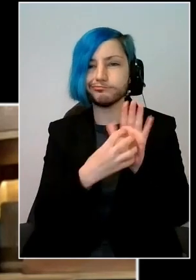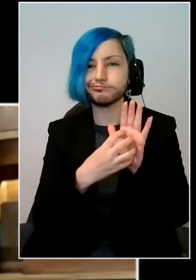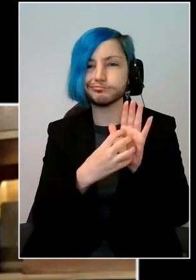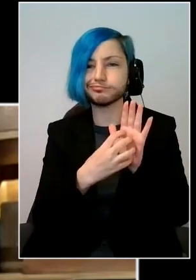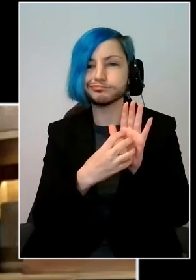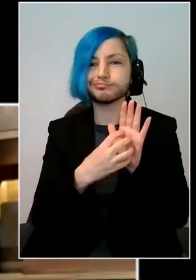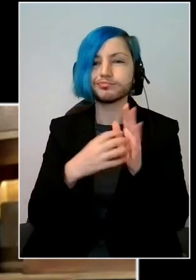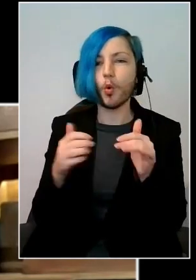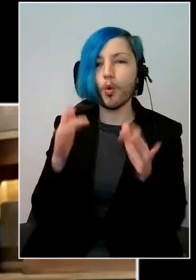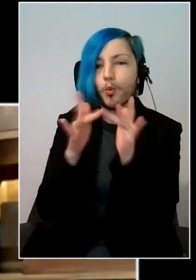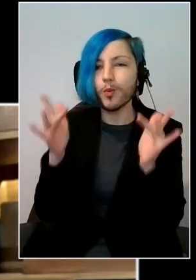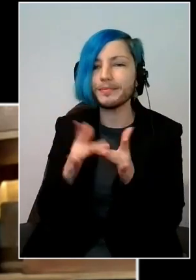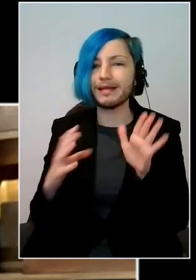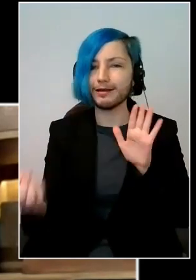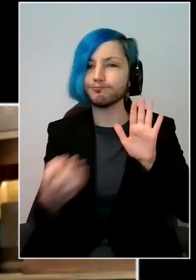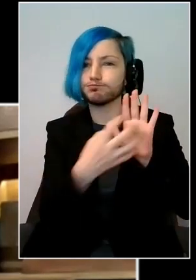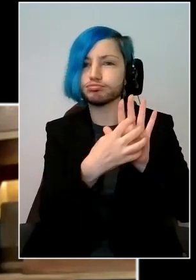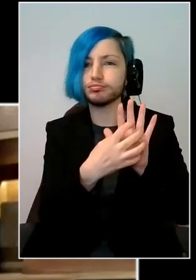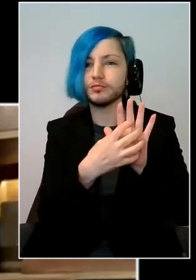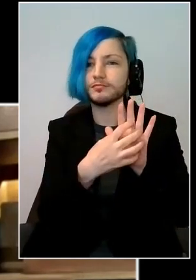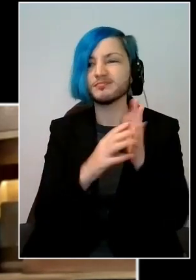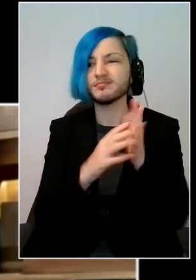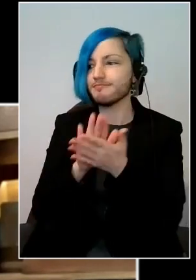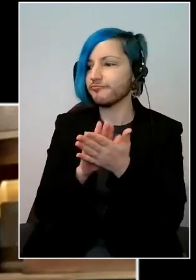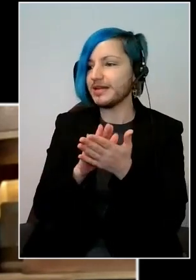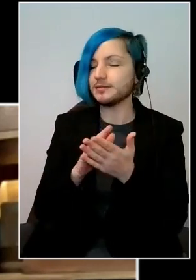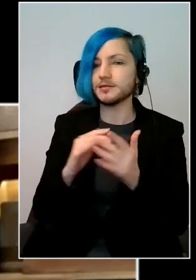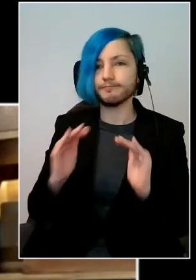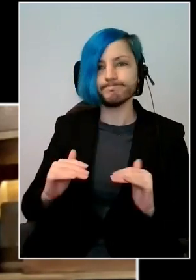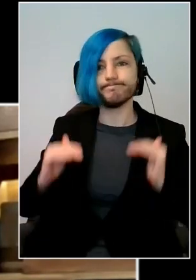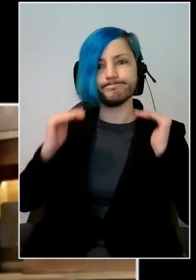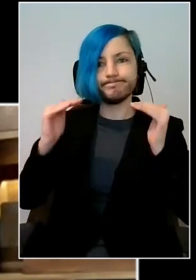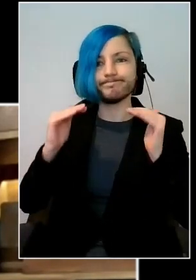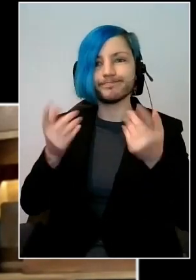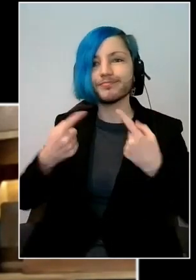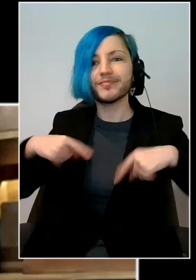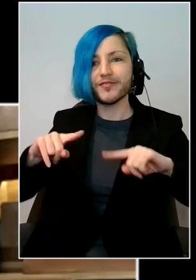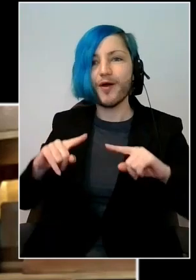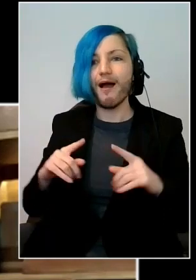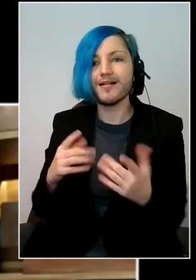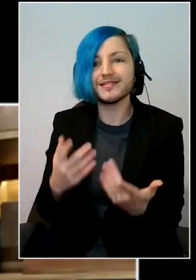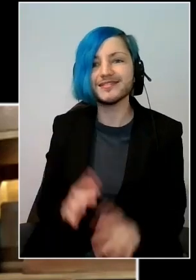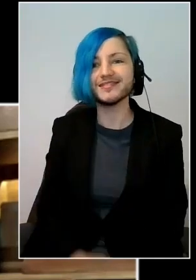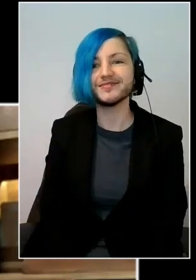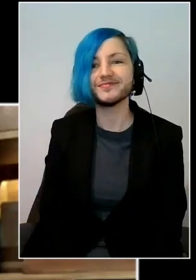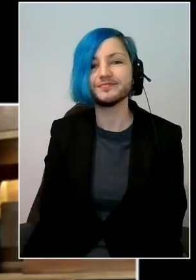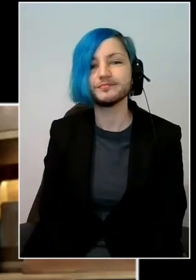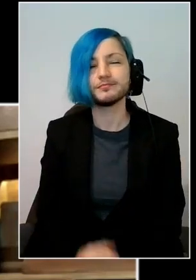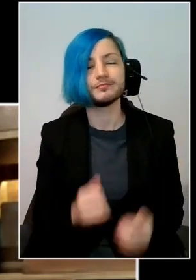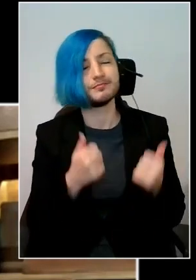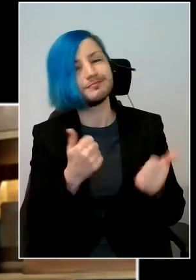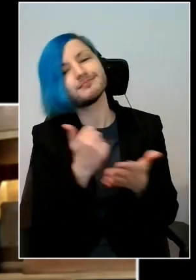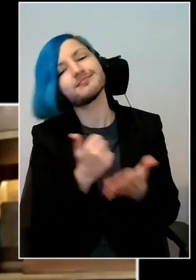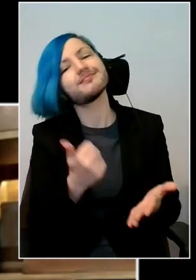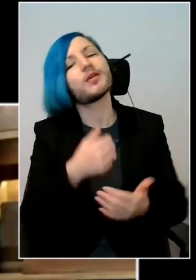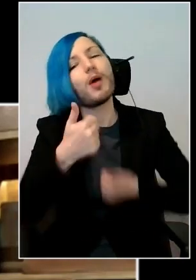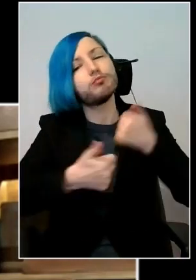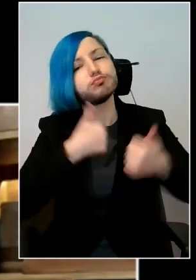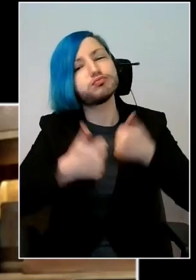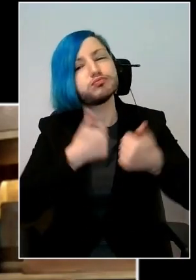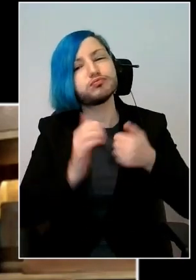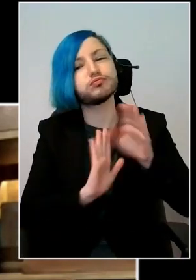us an extra step up, really. Well, that's great. Well, congratulations on winning the